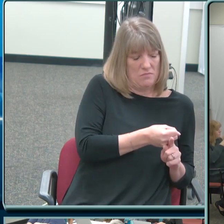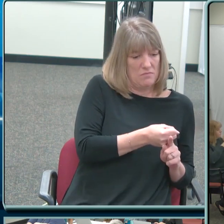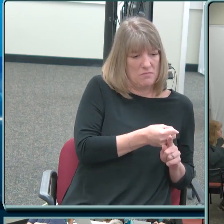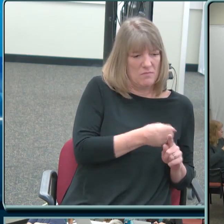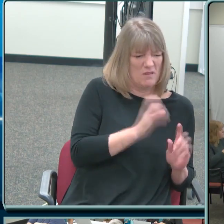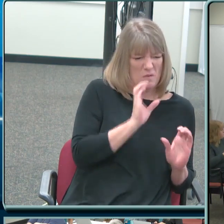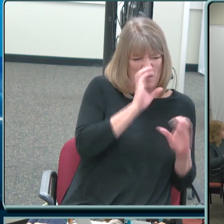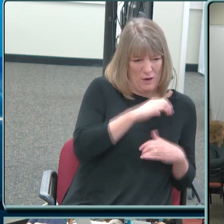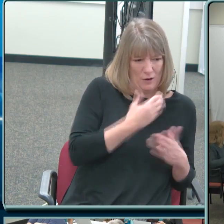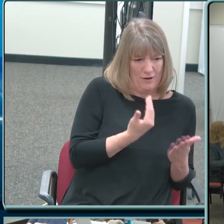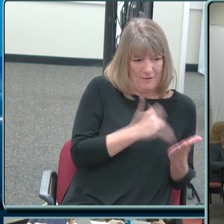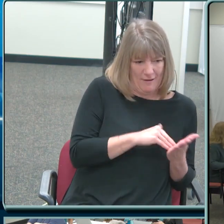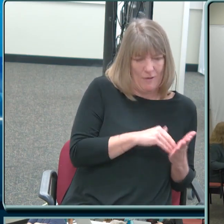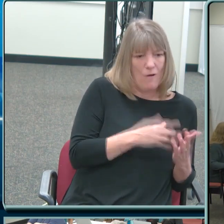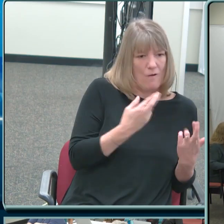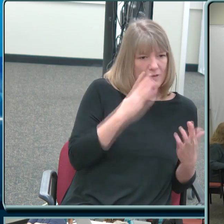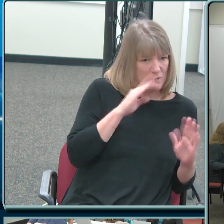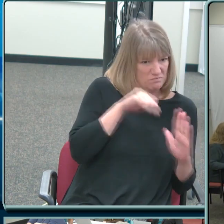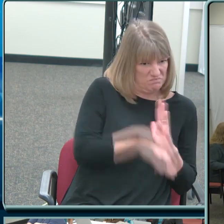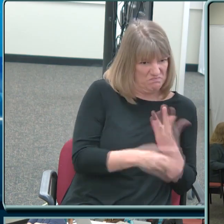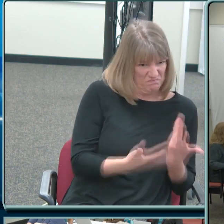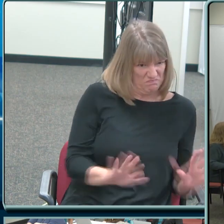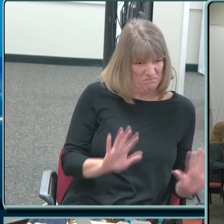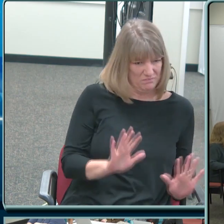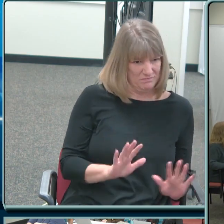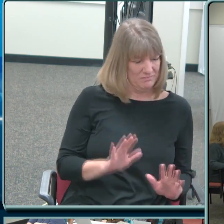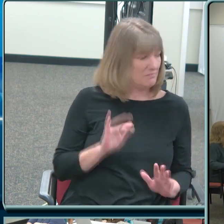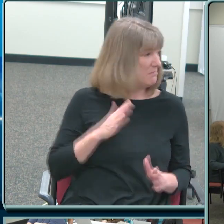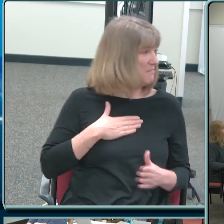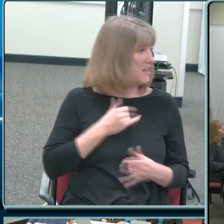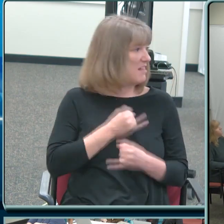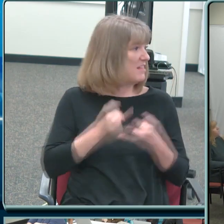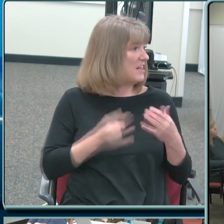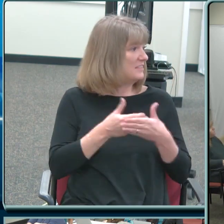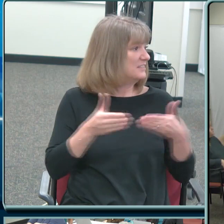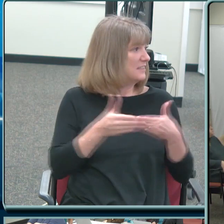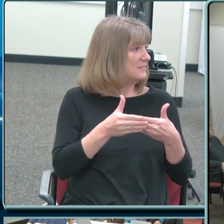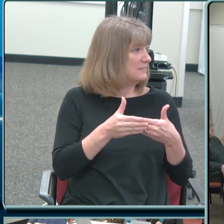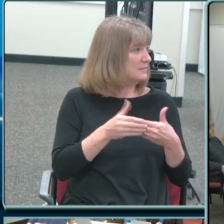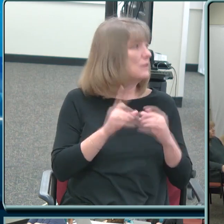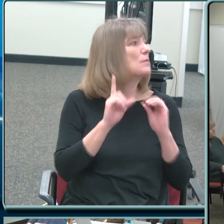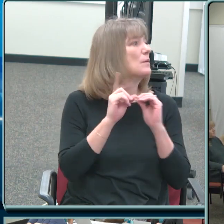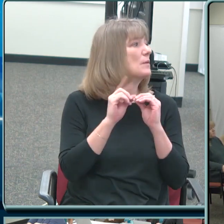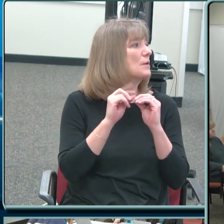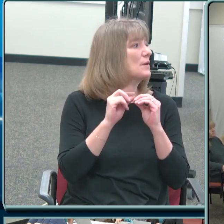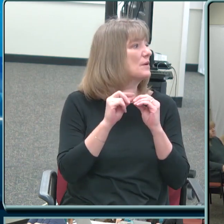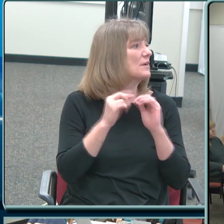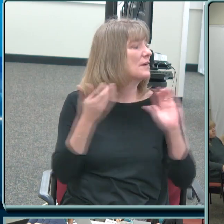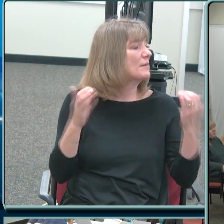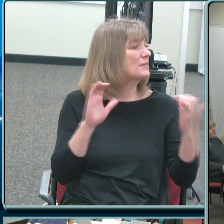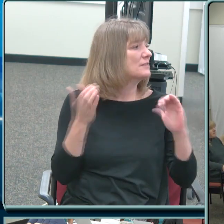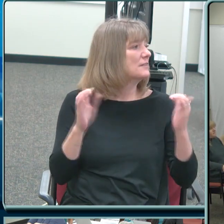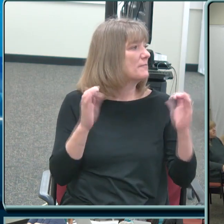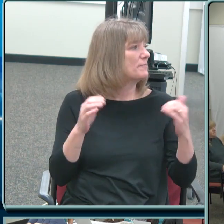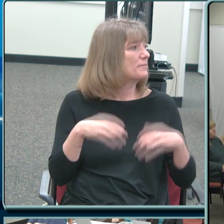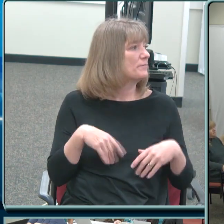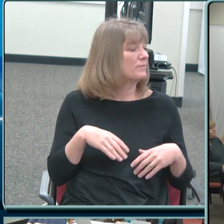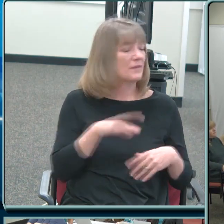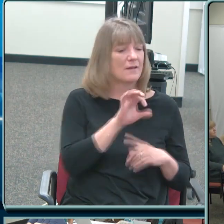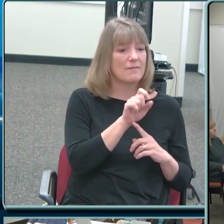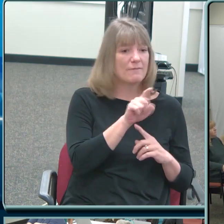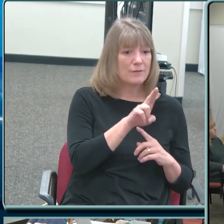season, and again, hopefully coming out of it. And I think that might be my last slide. Oh, one more. Okay, one more comparison to compare